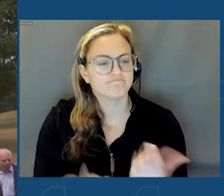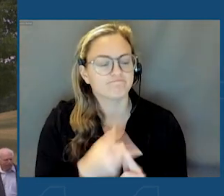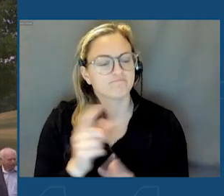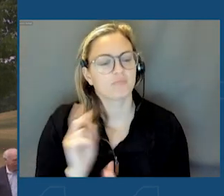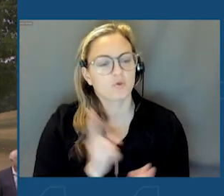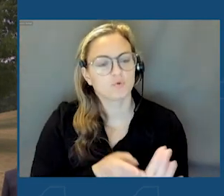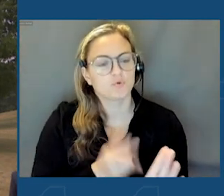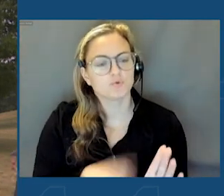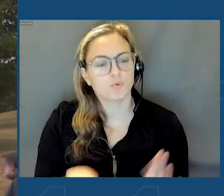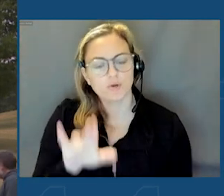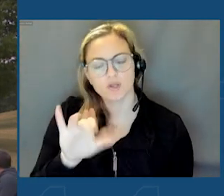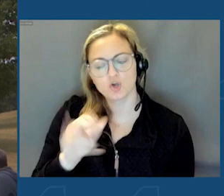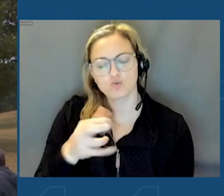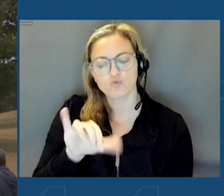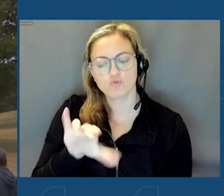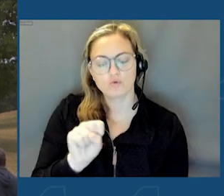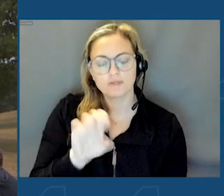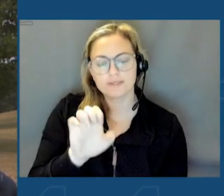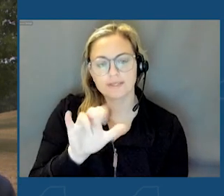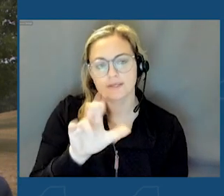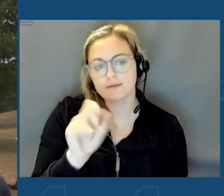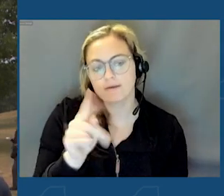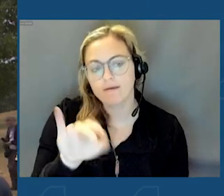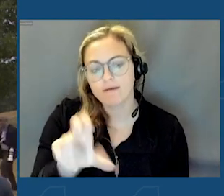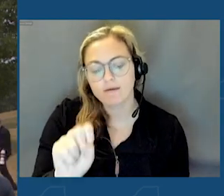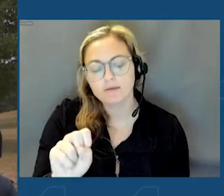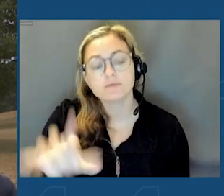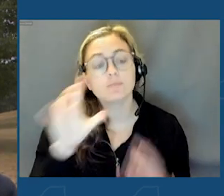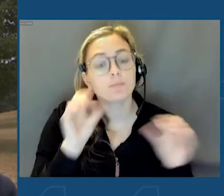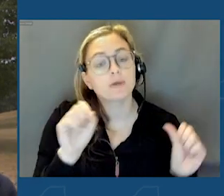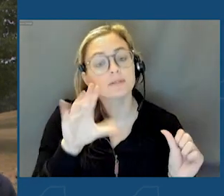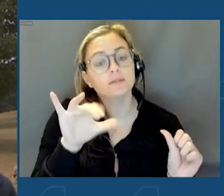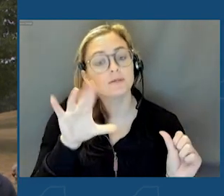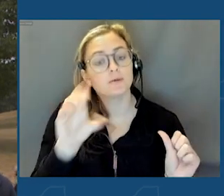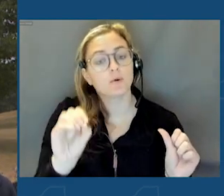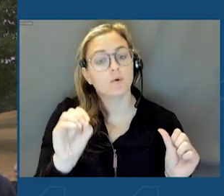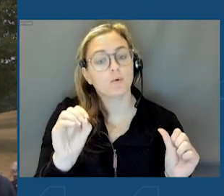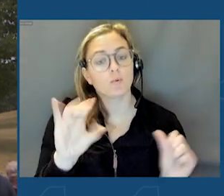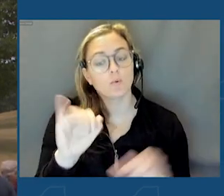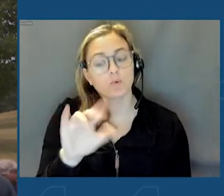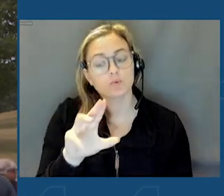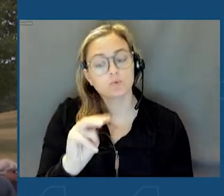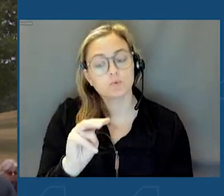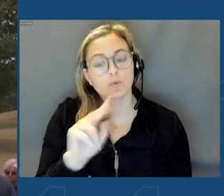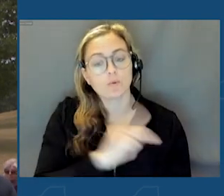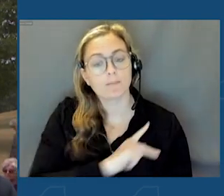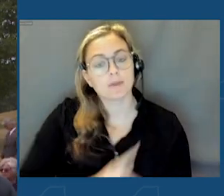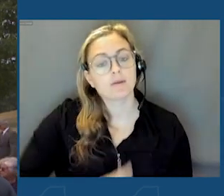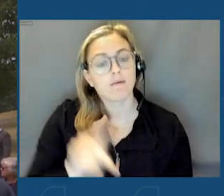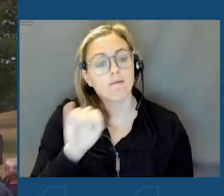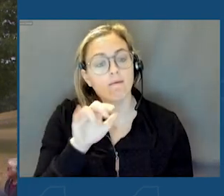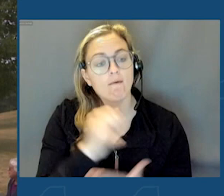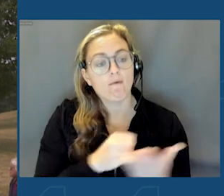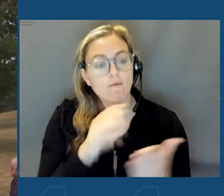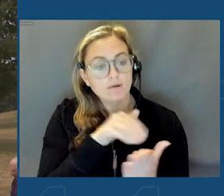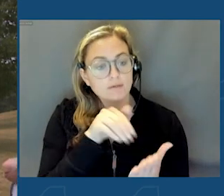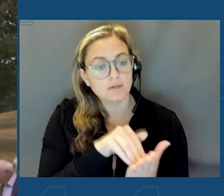Chris Ekus. The president and CEO of Storm King Art Center, John